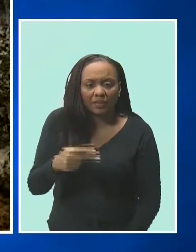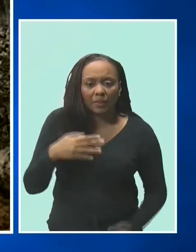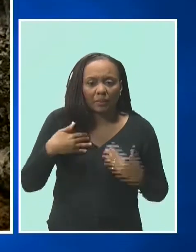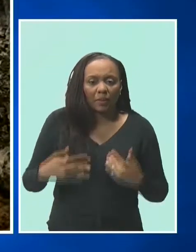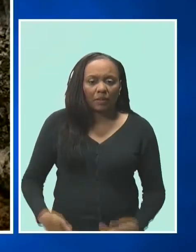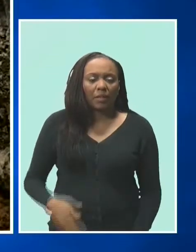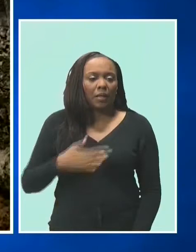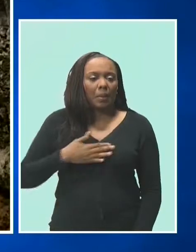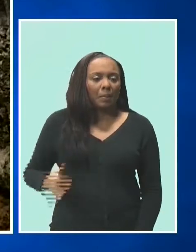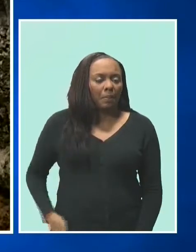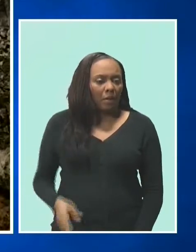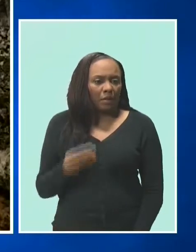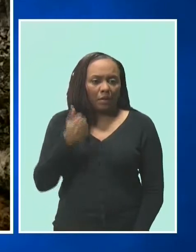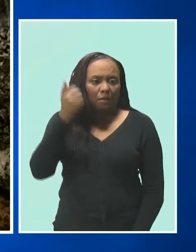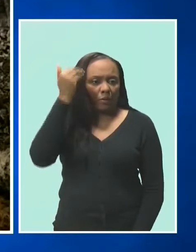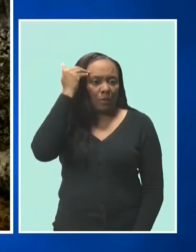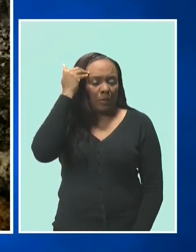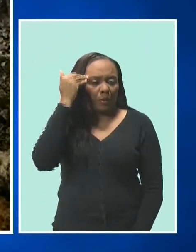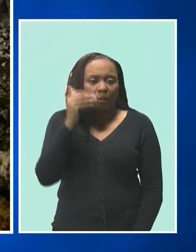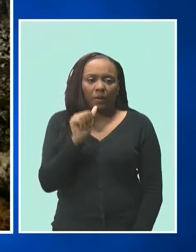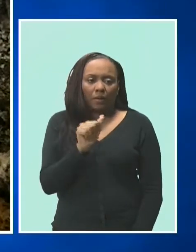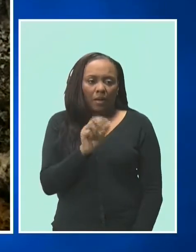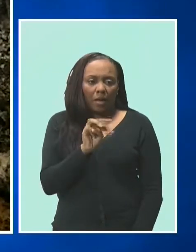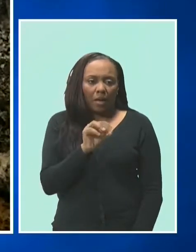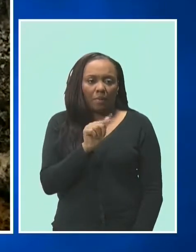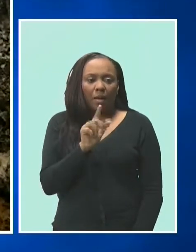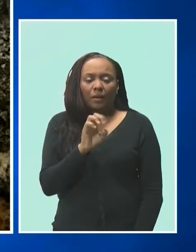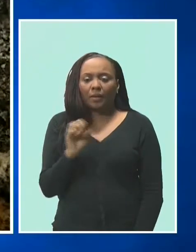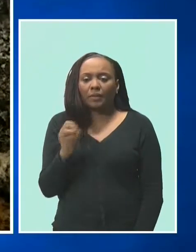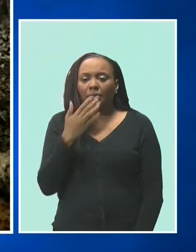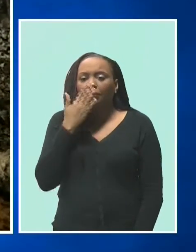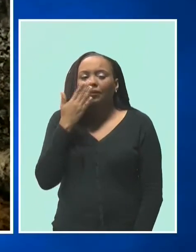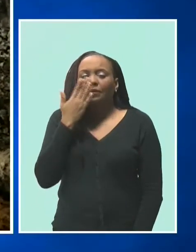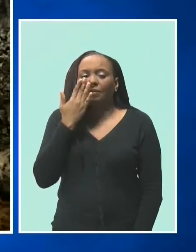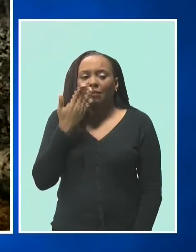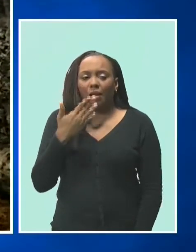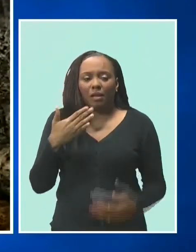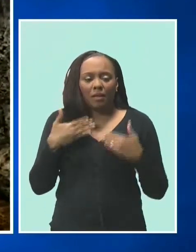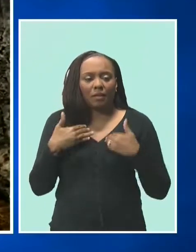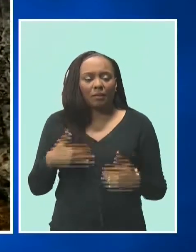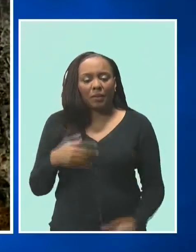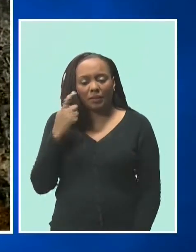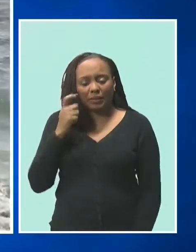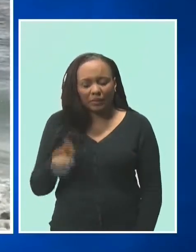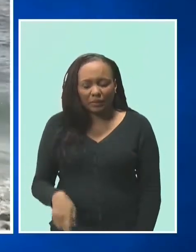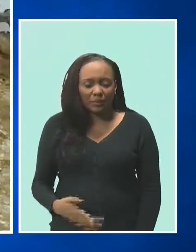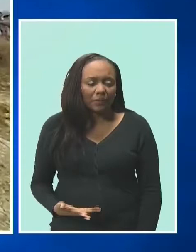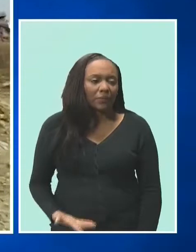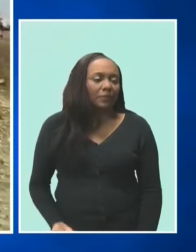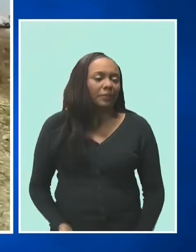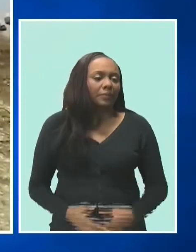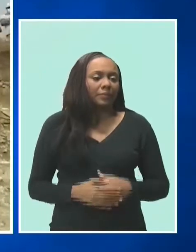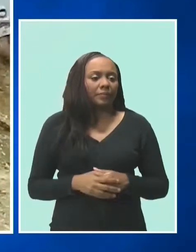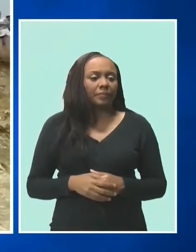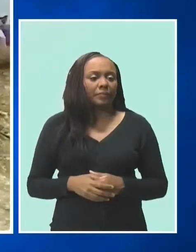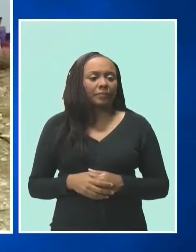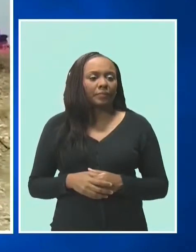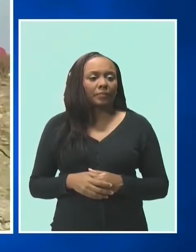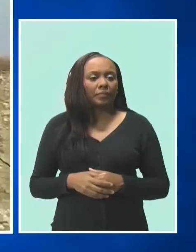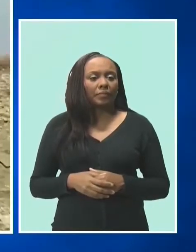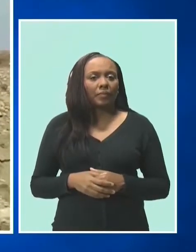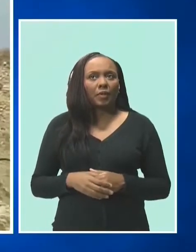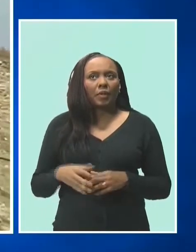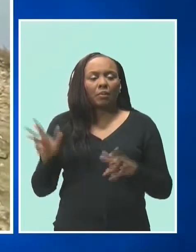know a Mali because he always by me every day, right? So he know his scent, so he pick up his scent and he come there, so I bark. With the news of the